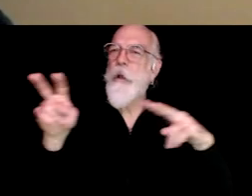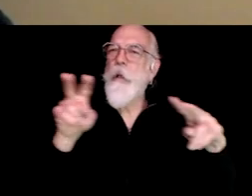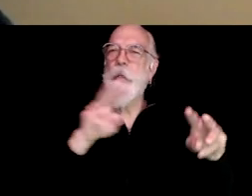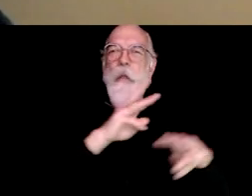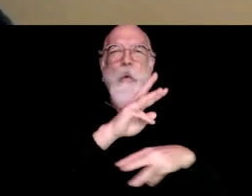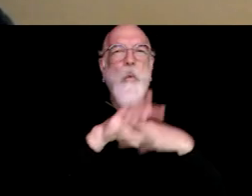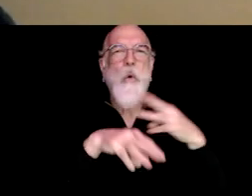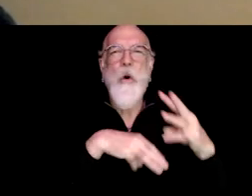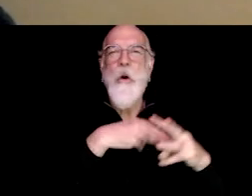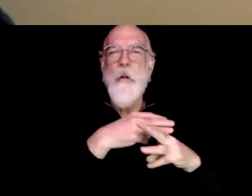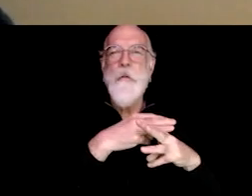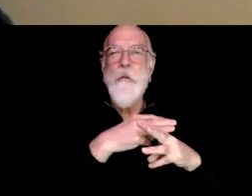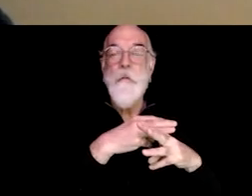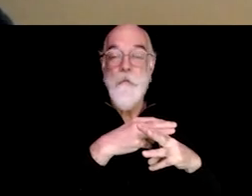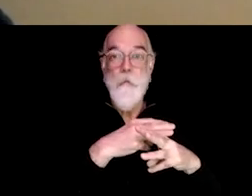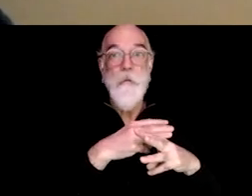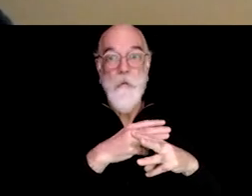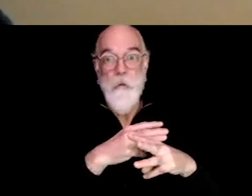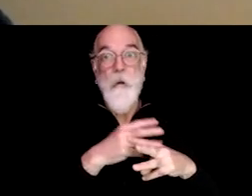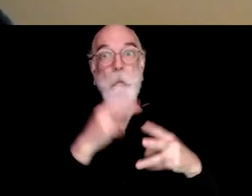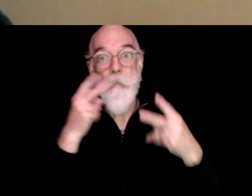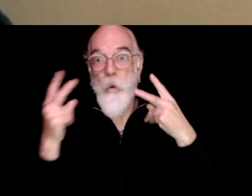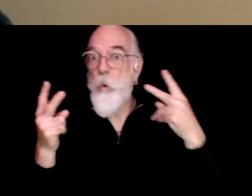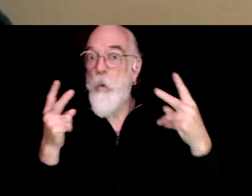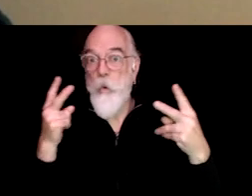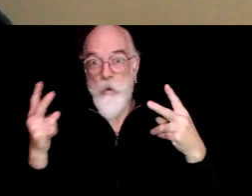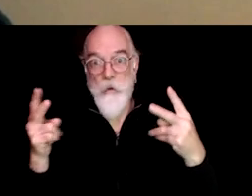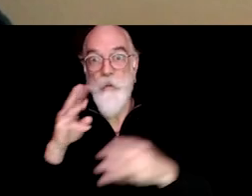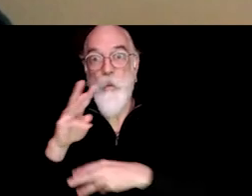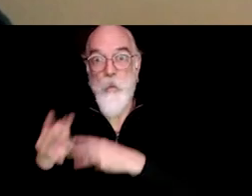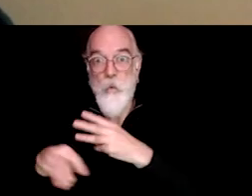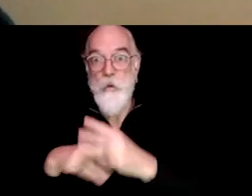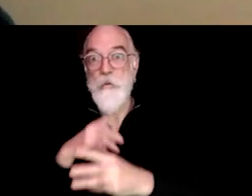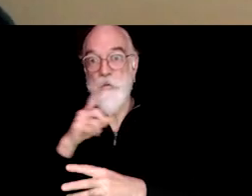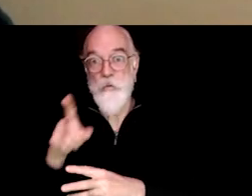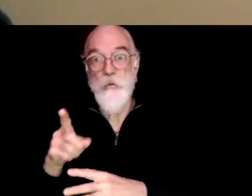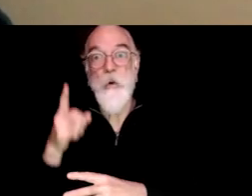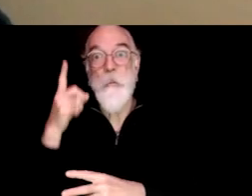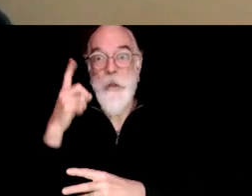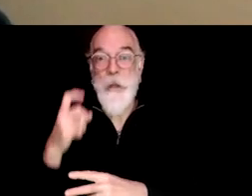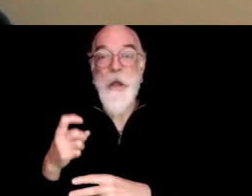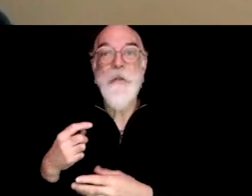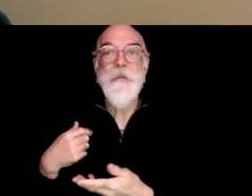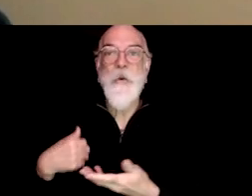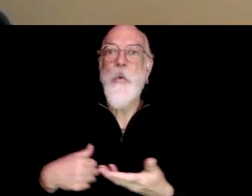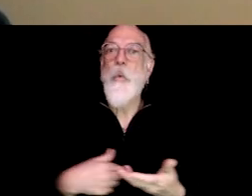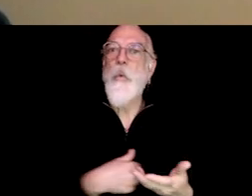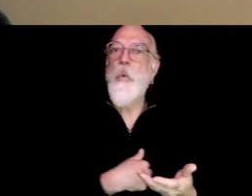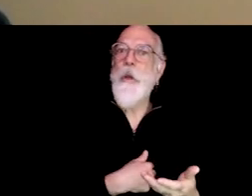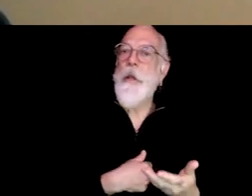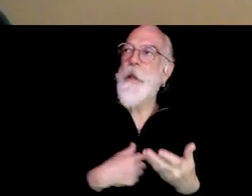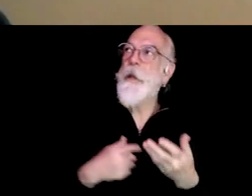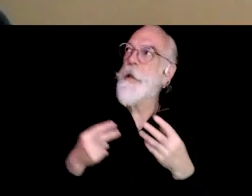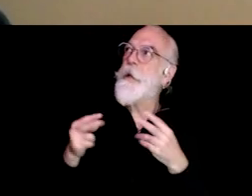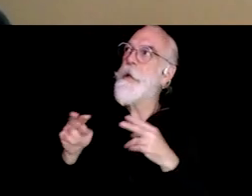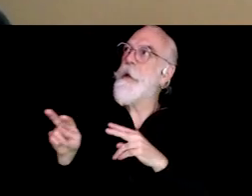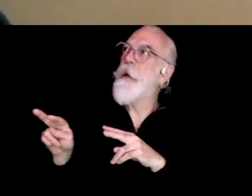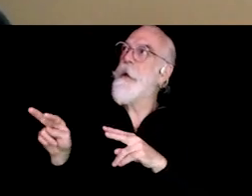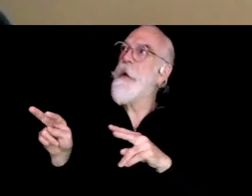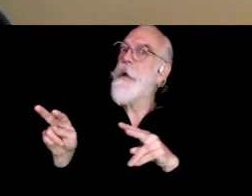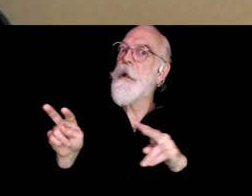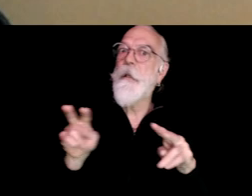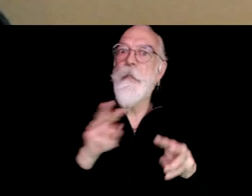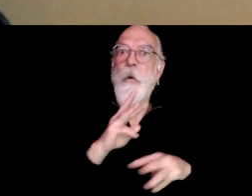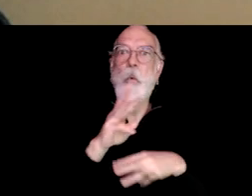this dance and the days around it derive from meeting the world with deep